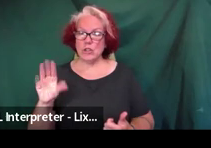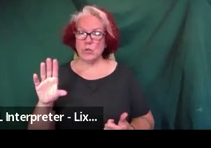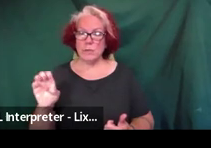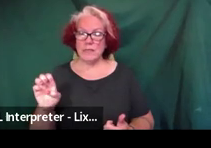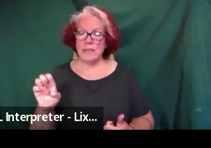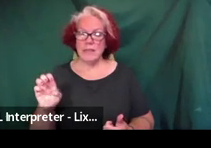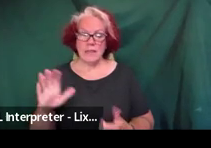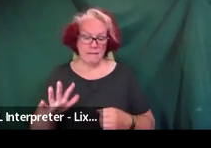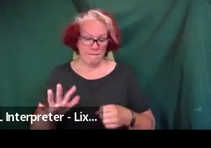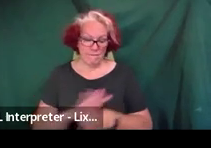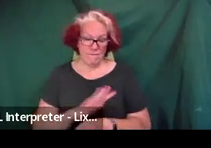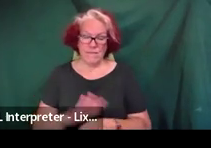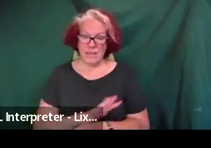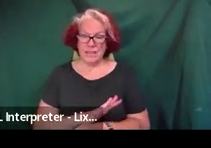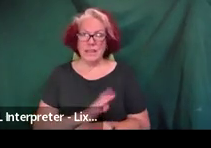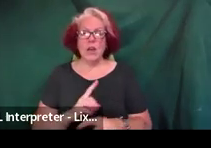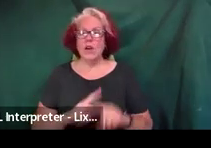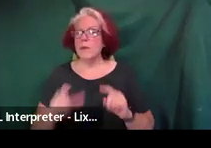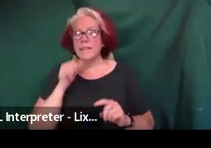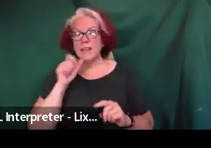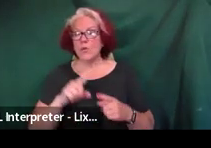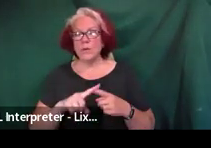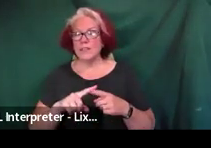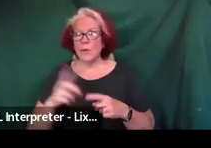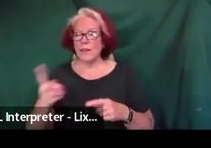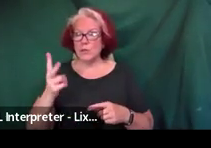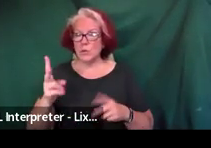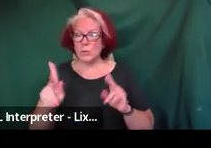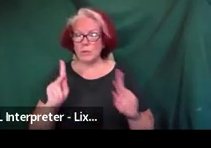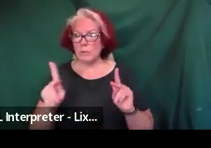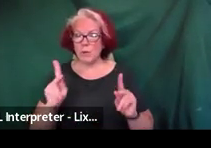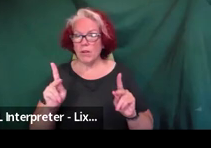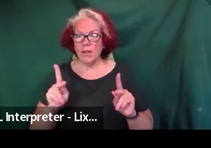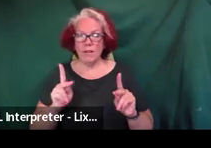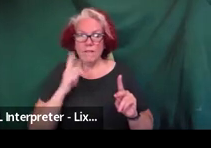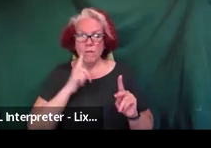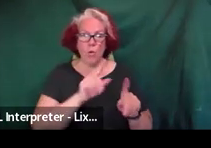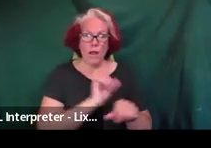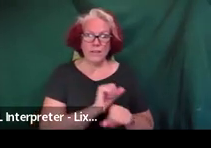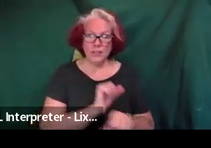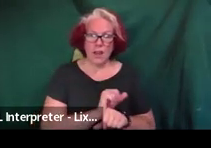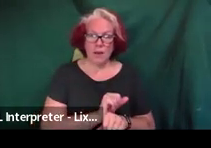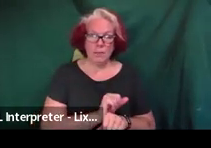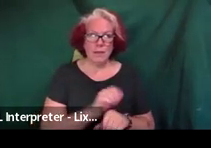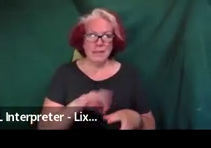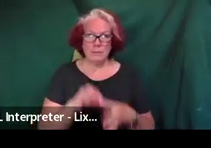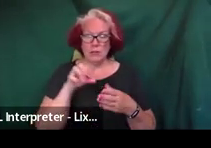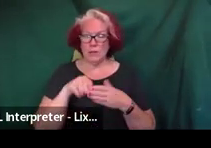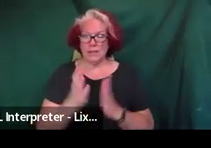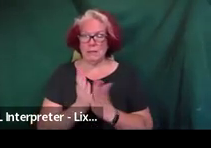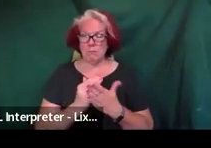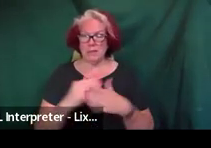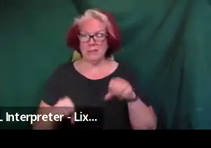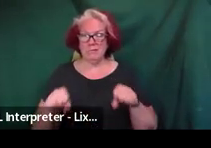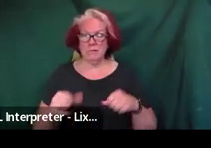need to be filled, they do not need to be double filled when you're in the budget predicament that you are. Everything you add to the